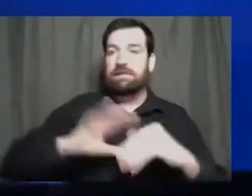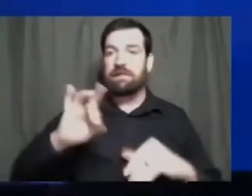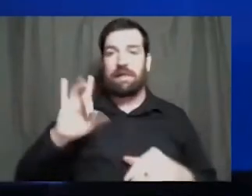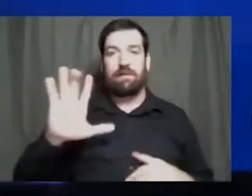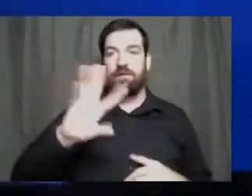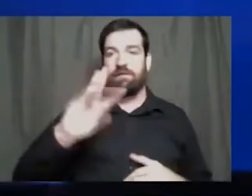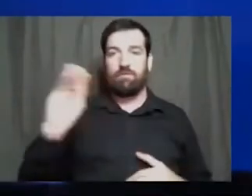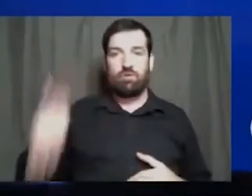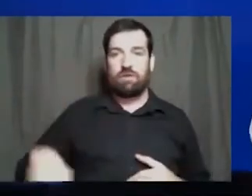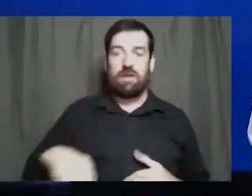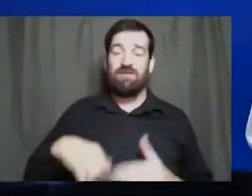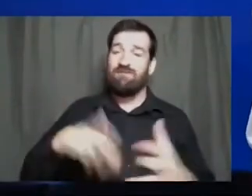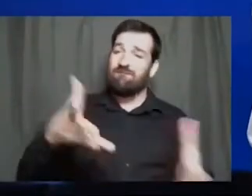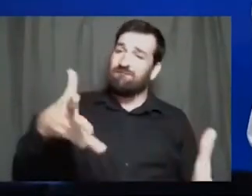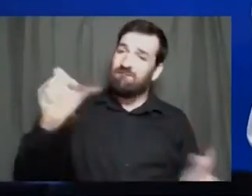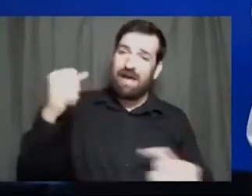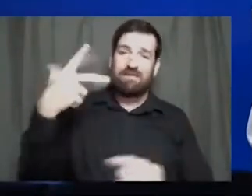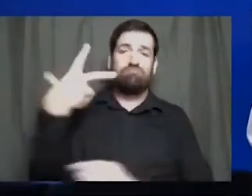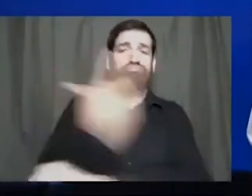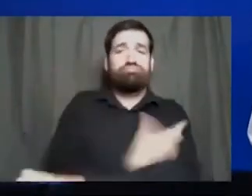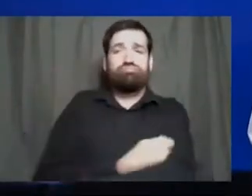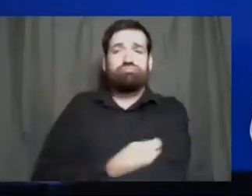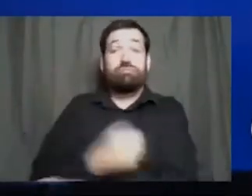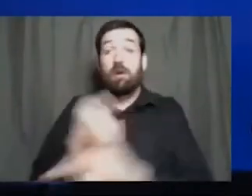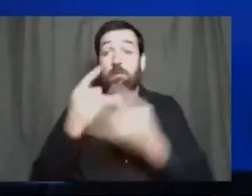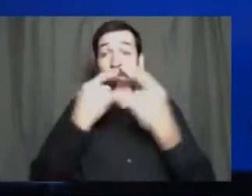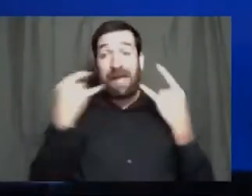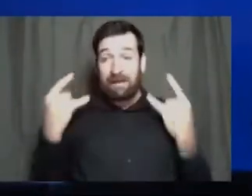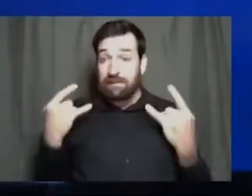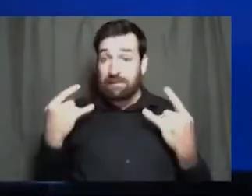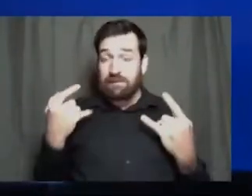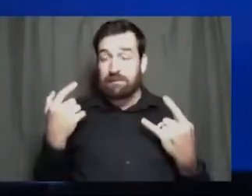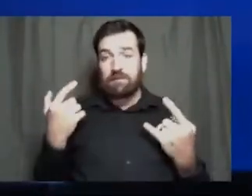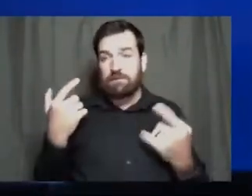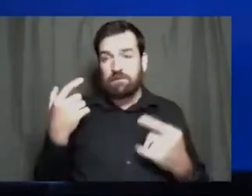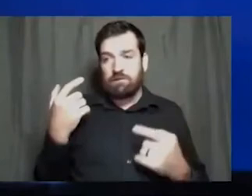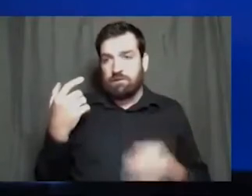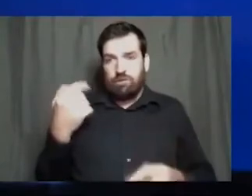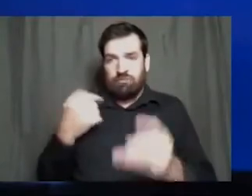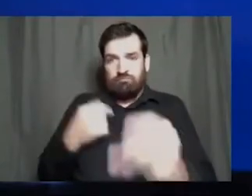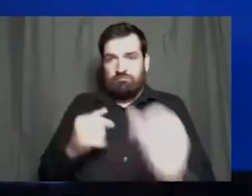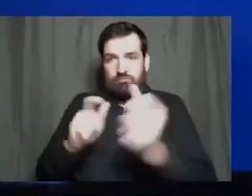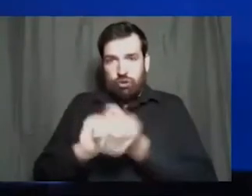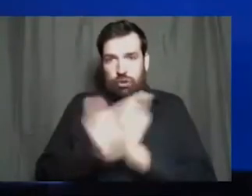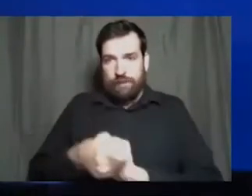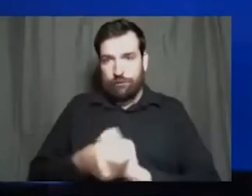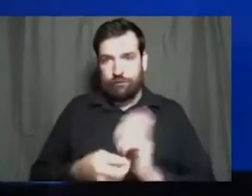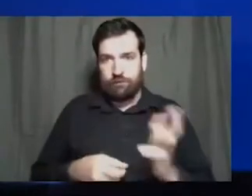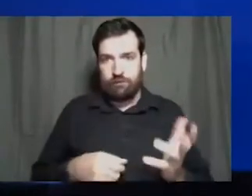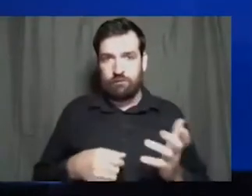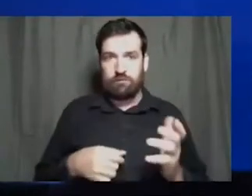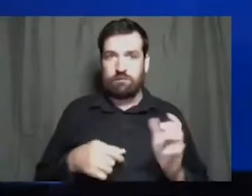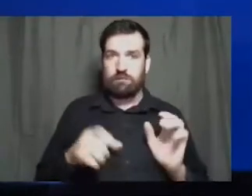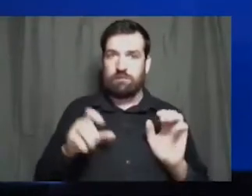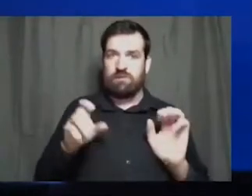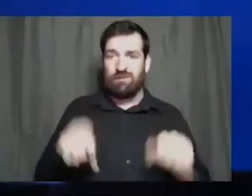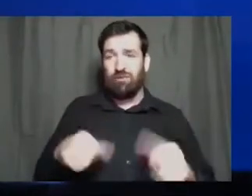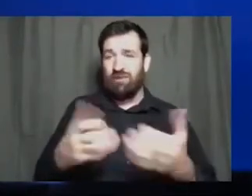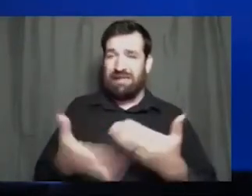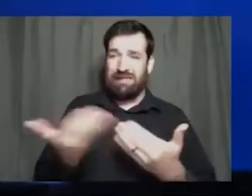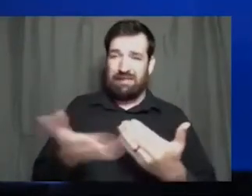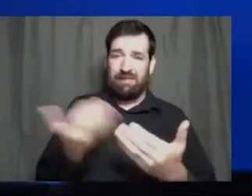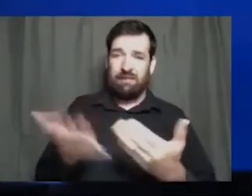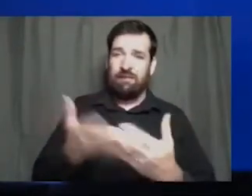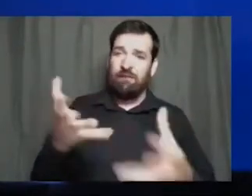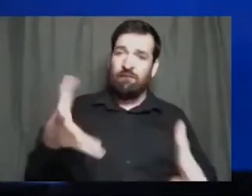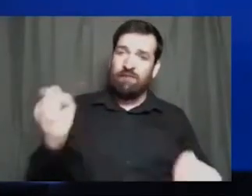rapidly. Putting a mask on the other hand, is like a light switch. Mm-hmm. We can all do it. We can all do it easily. We can all do it rapidly, Hawkeye. And I think that's that's